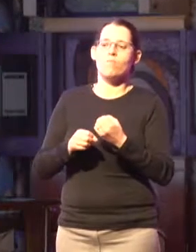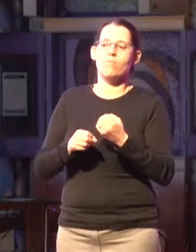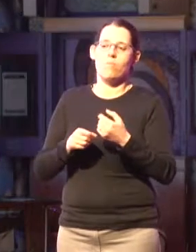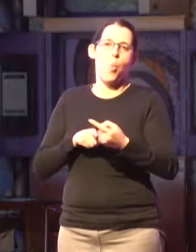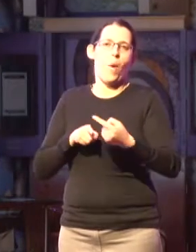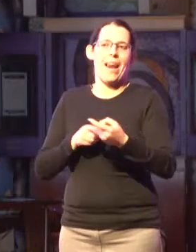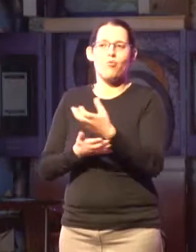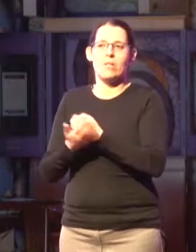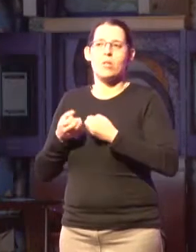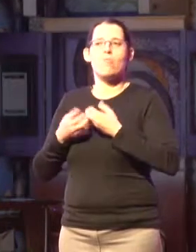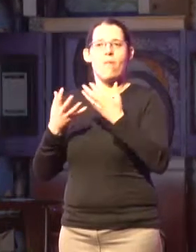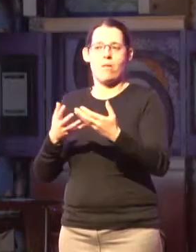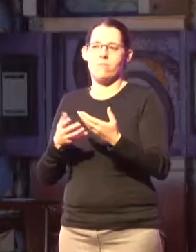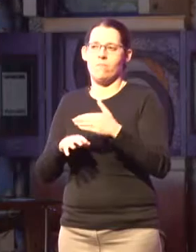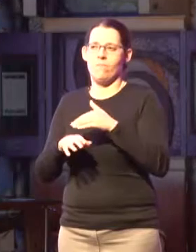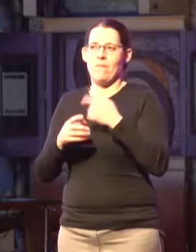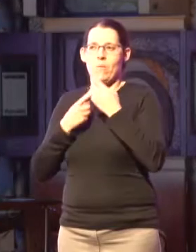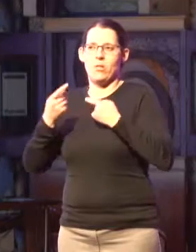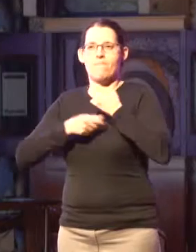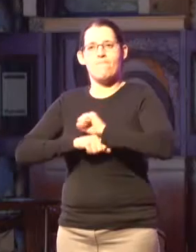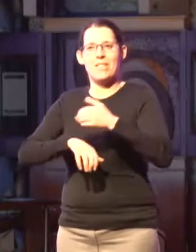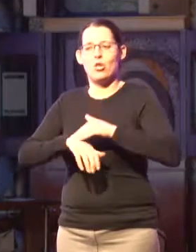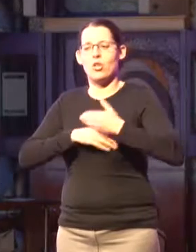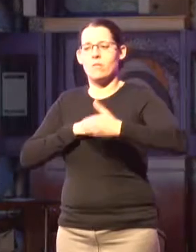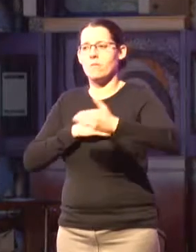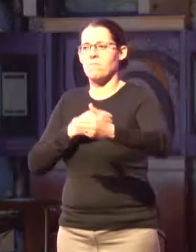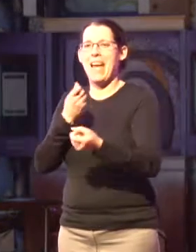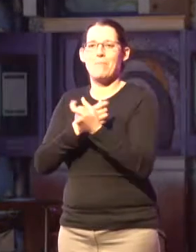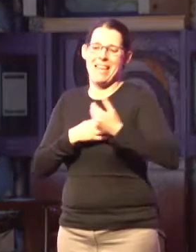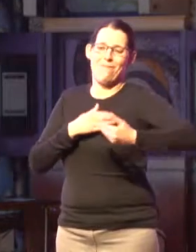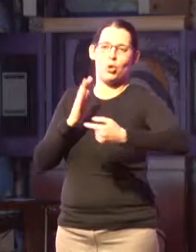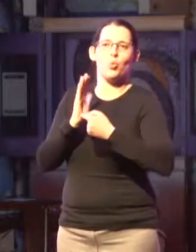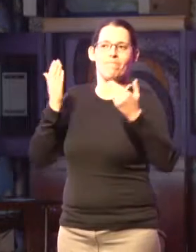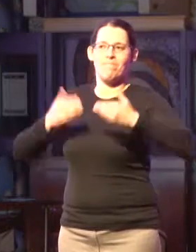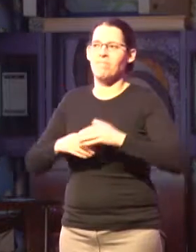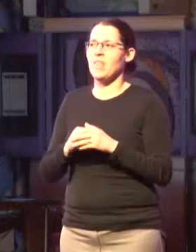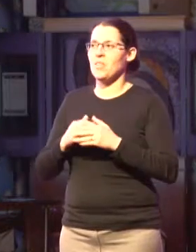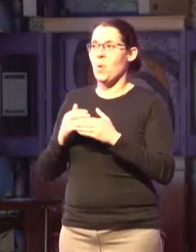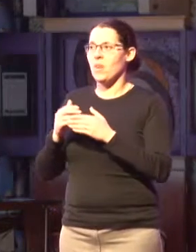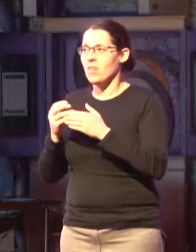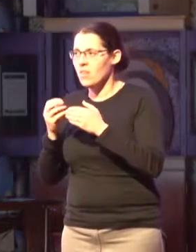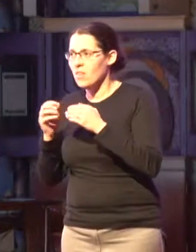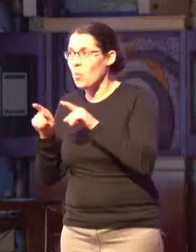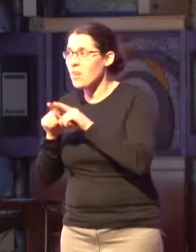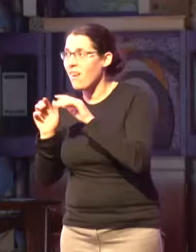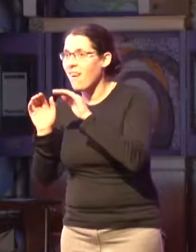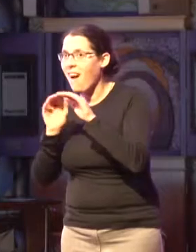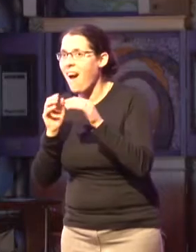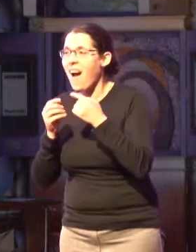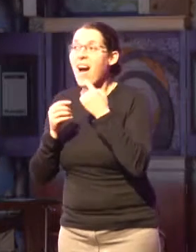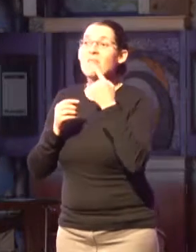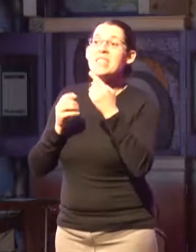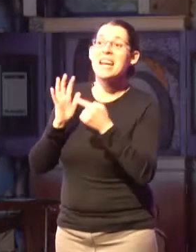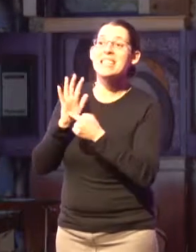from 7:30 p.m. every Tuesday at the Welsh Dragon Bar. And I'd like to give a shout out to Ted and co for coming